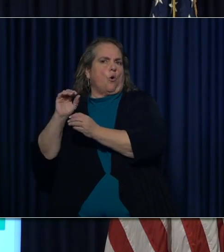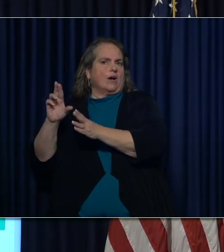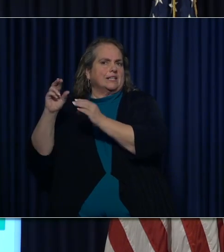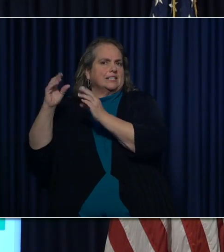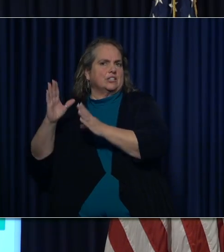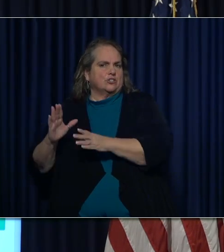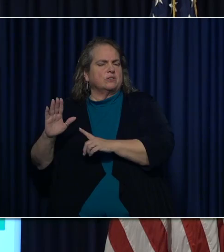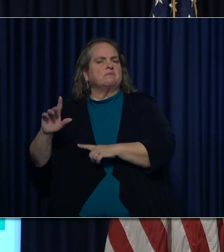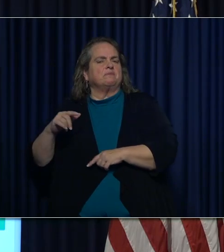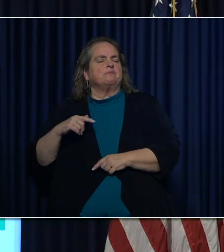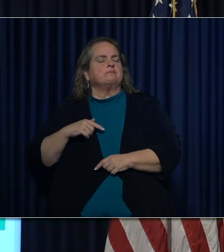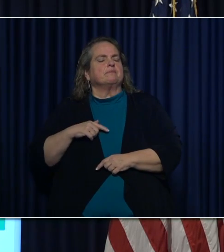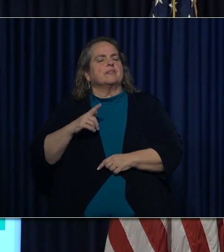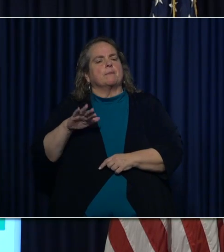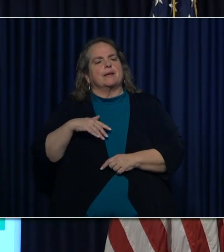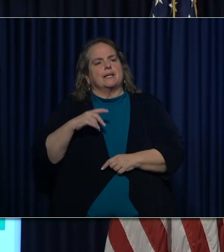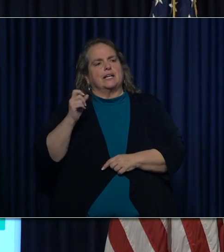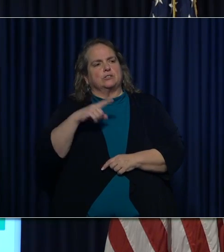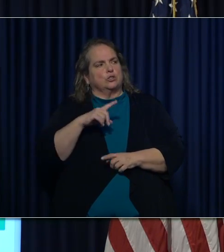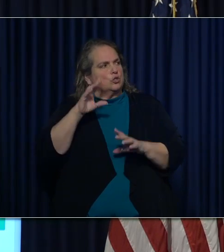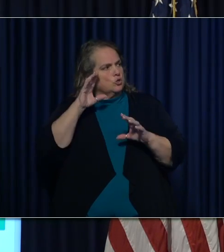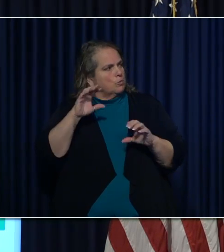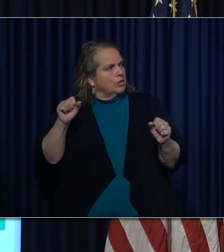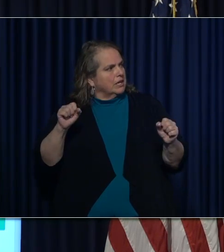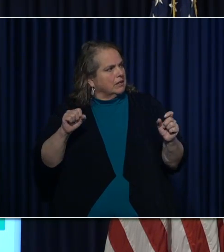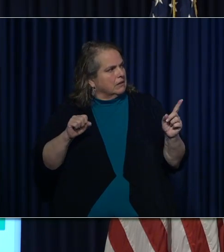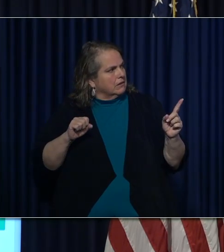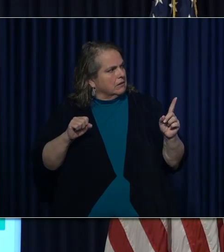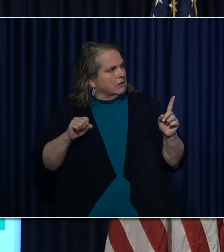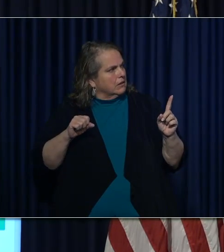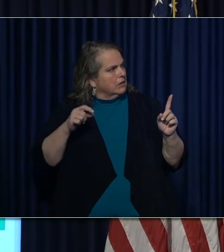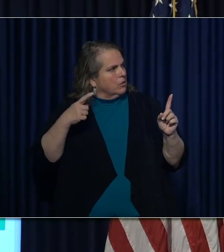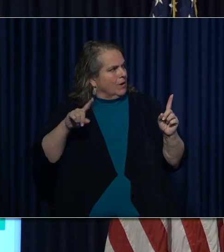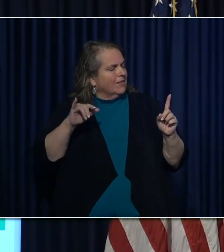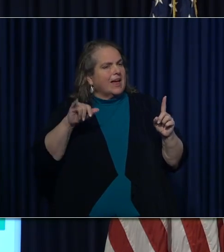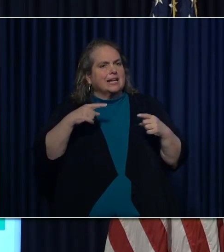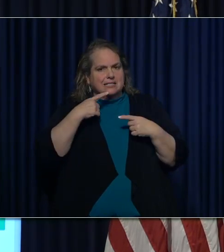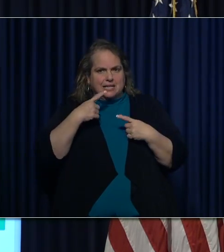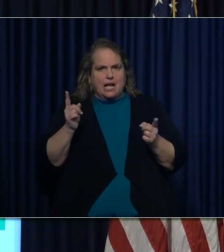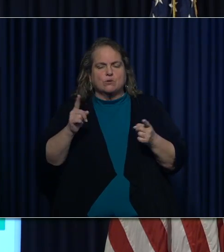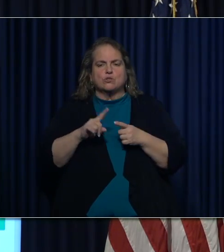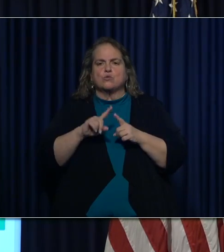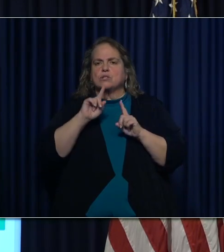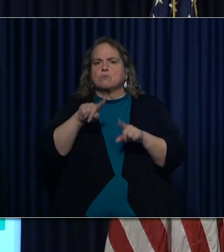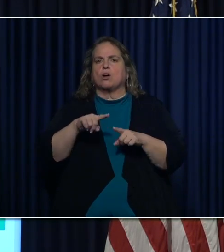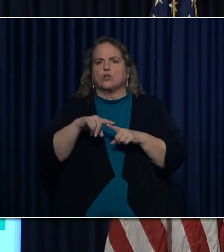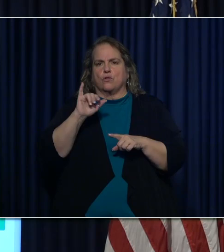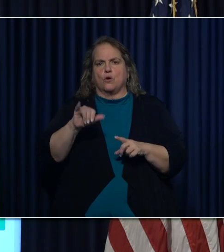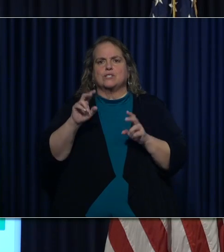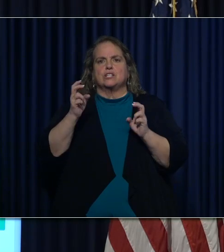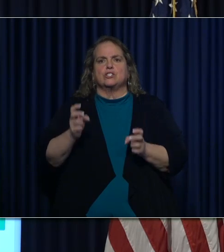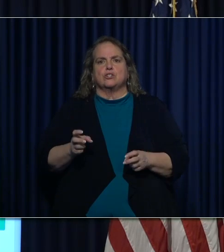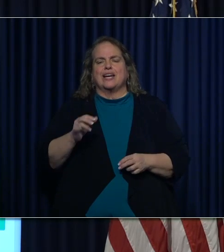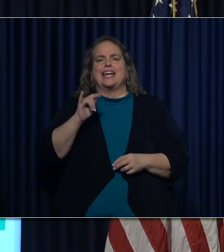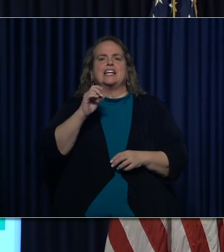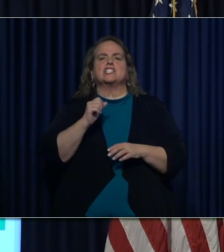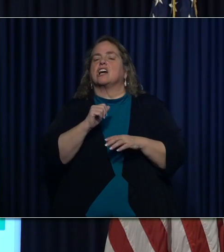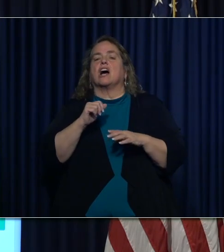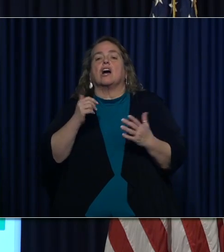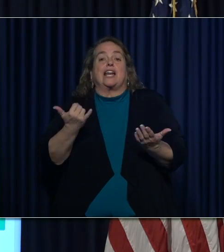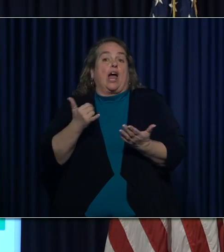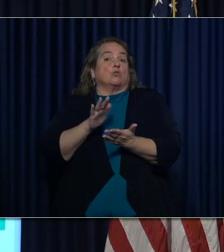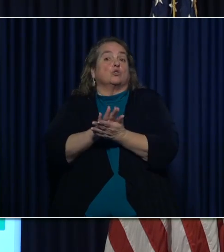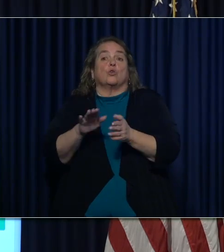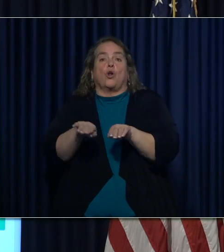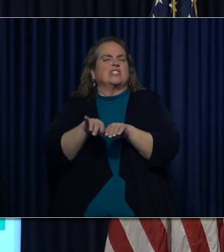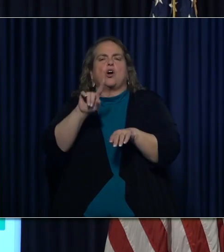superintendent, when that's announced, I believe it is being announced, respond to those issues. I would say that it is a preventative measure at this